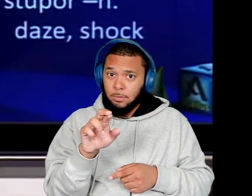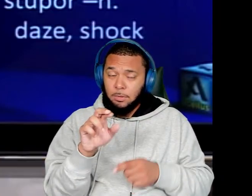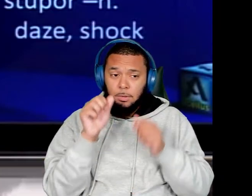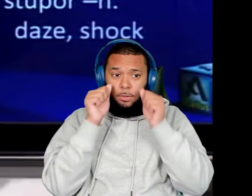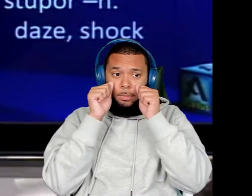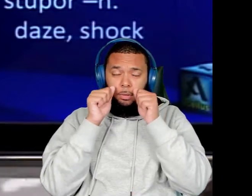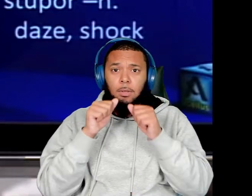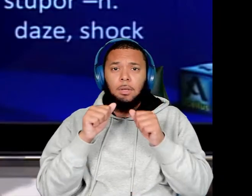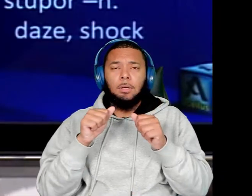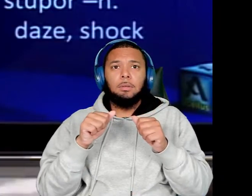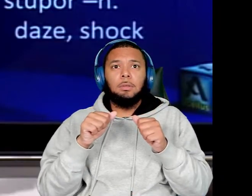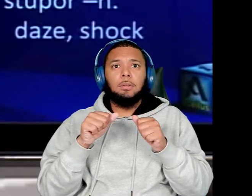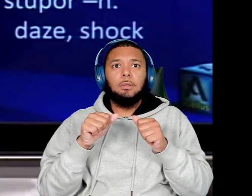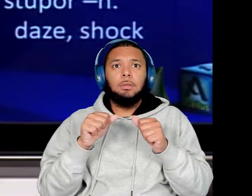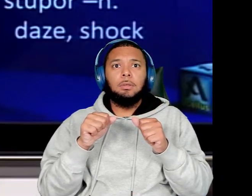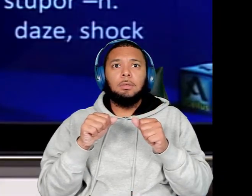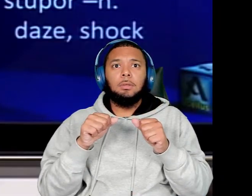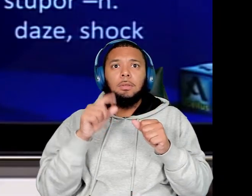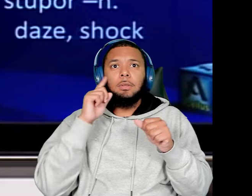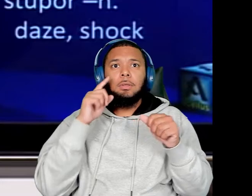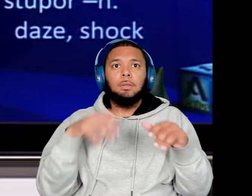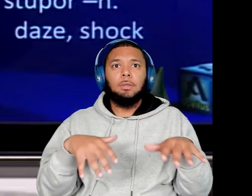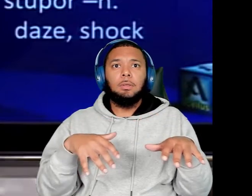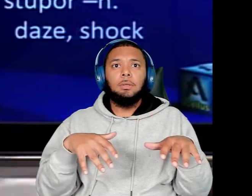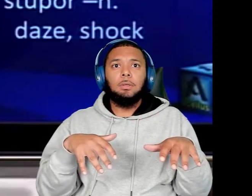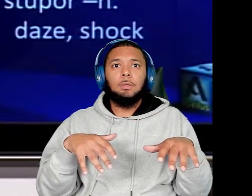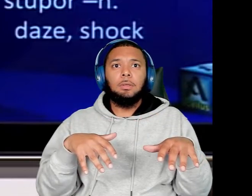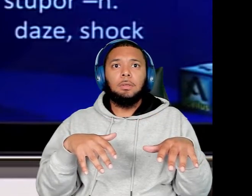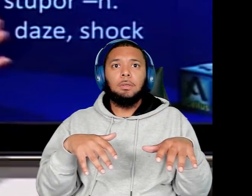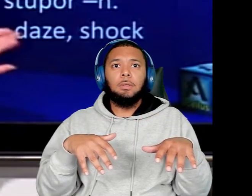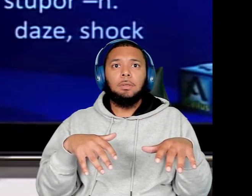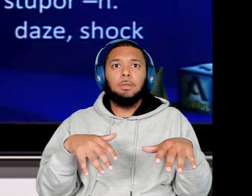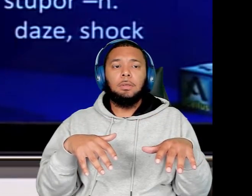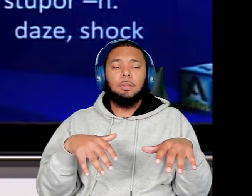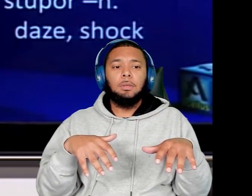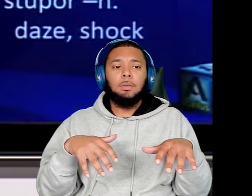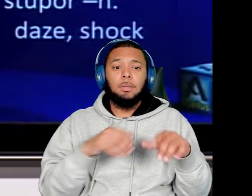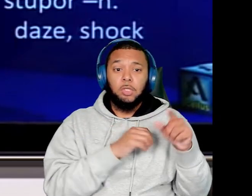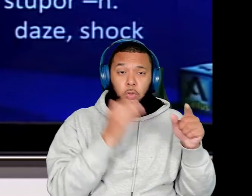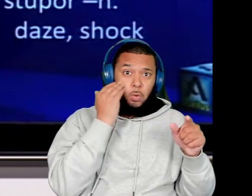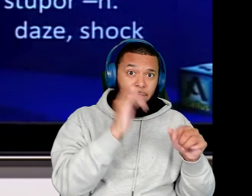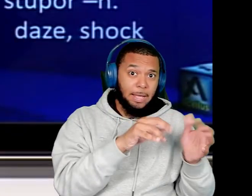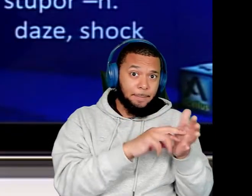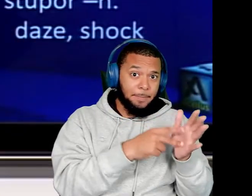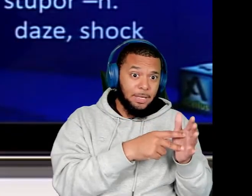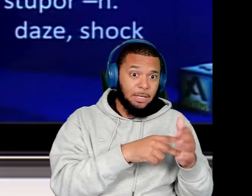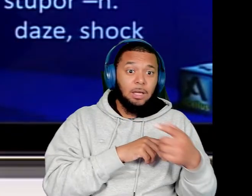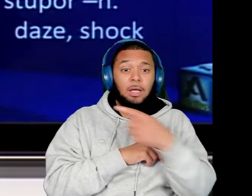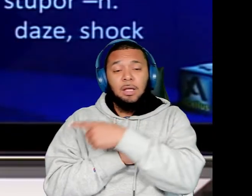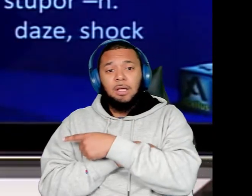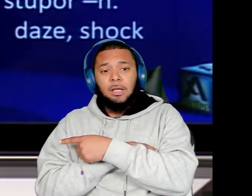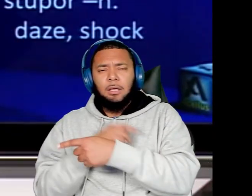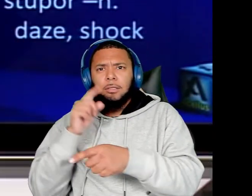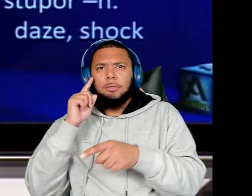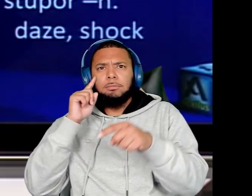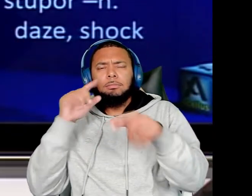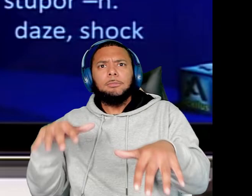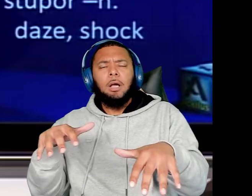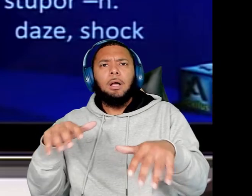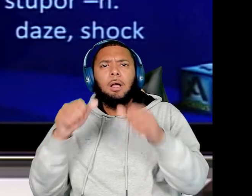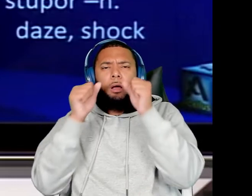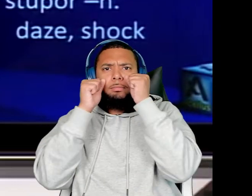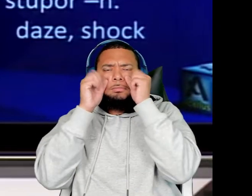stupor, kind of a daze, a little bit of a shock. And if you know what stupor means, then you might understand what stupefied